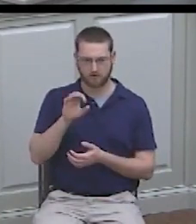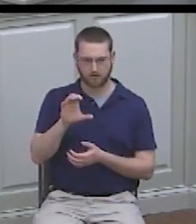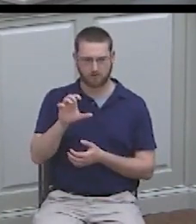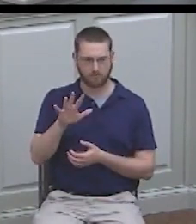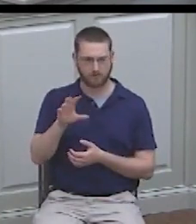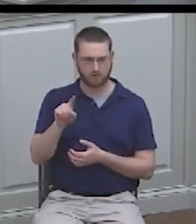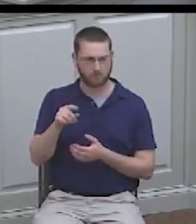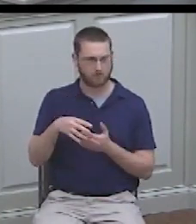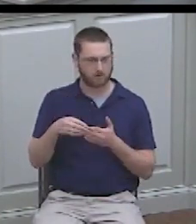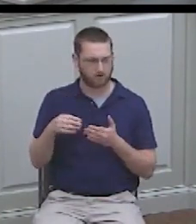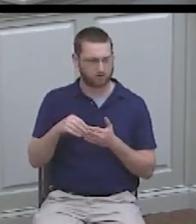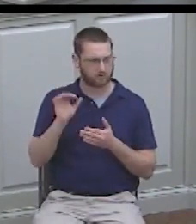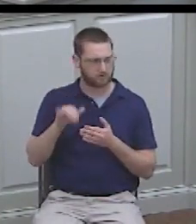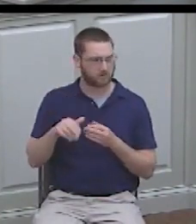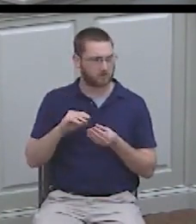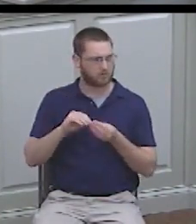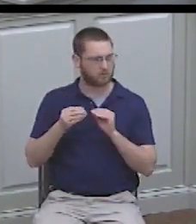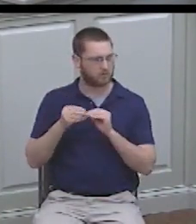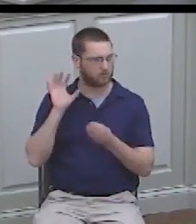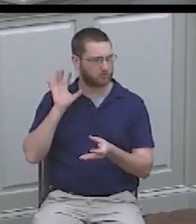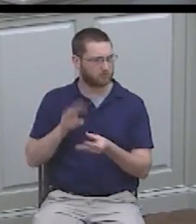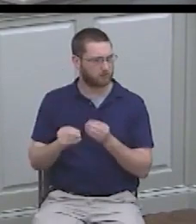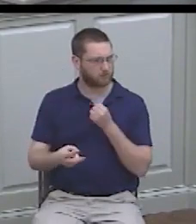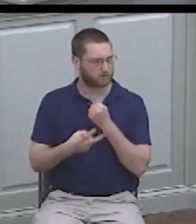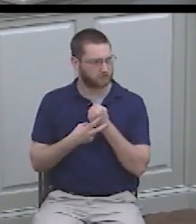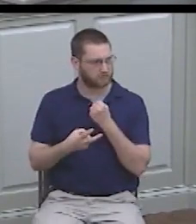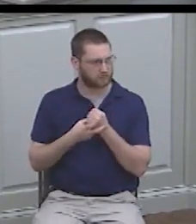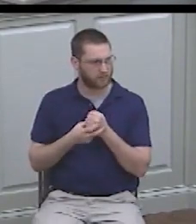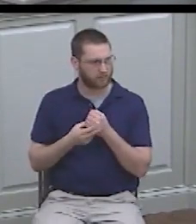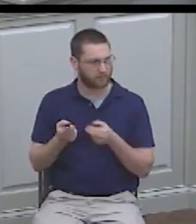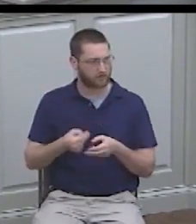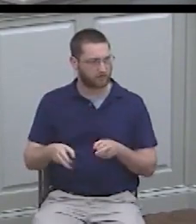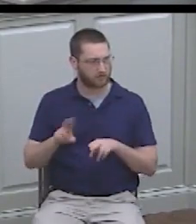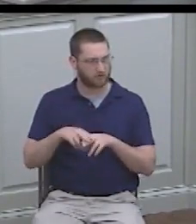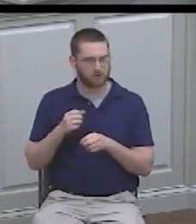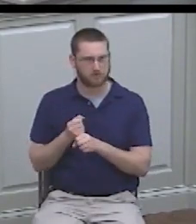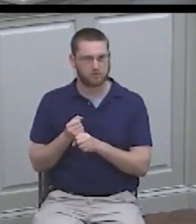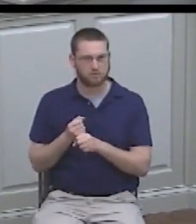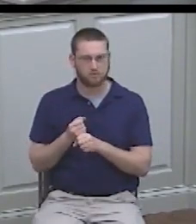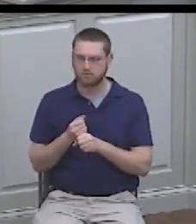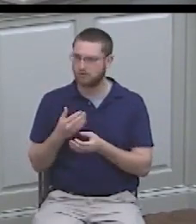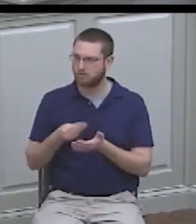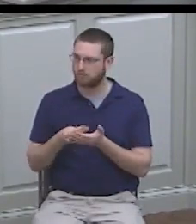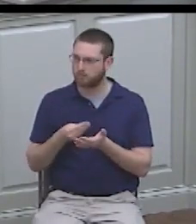$564,951, total savings and increased revenue.